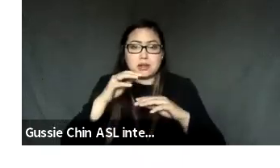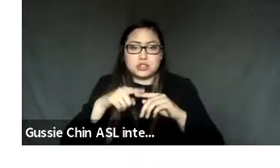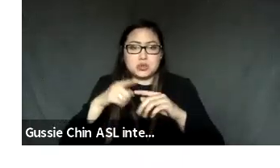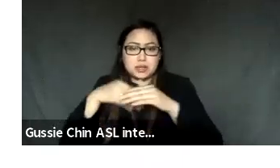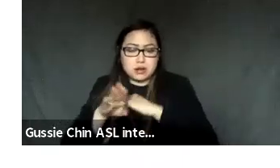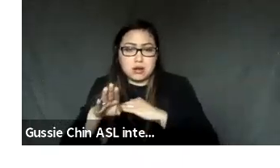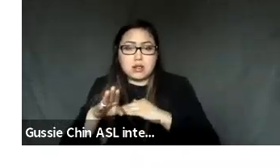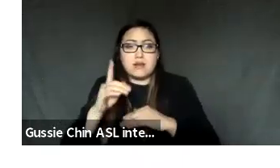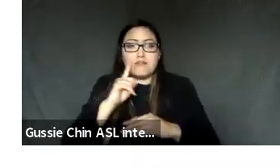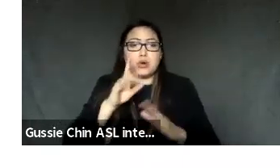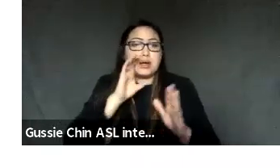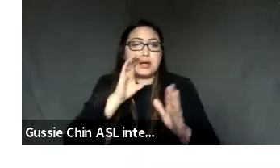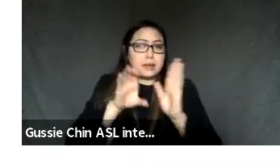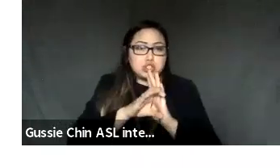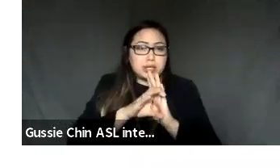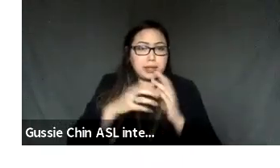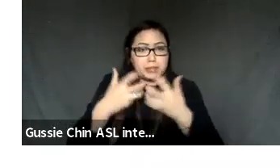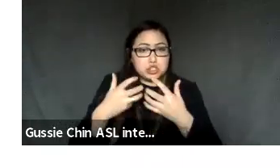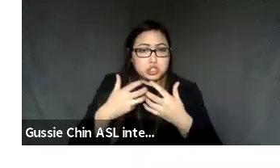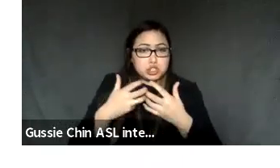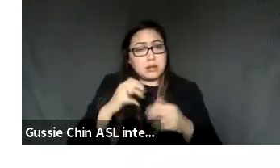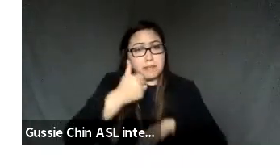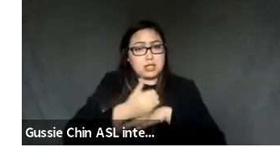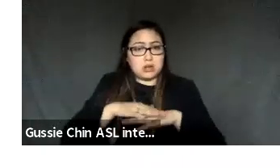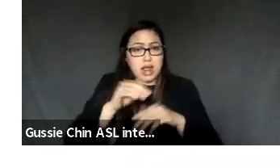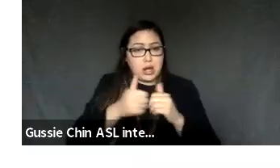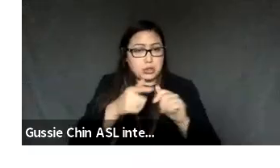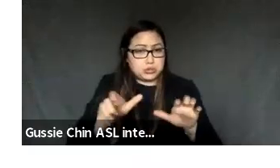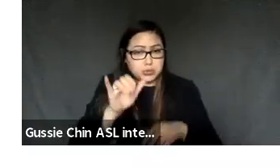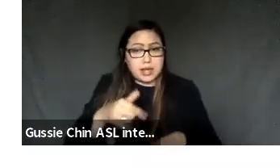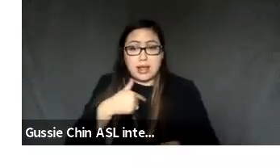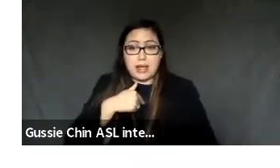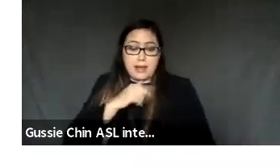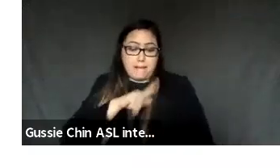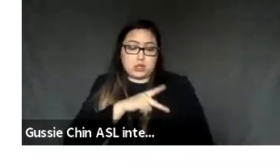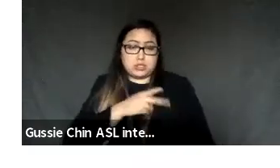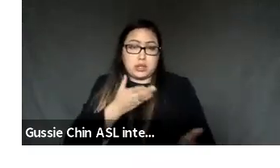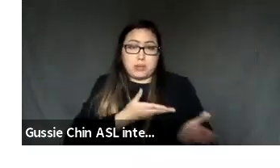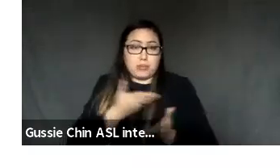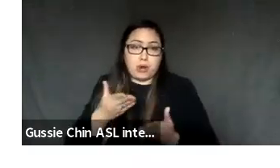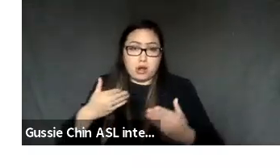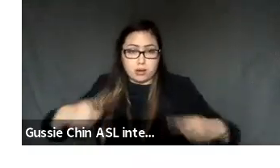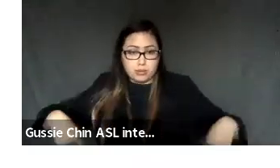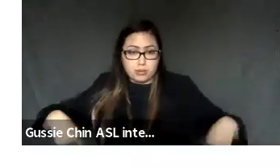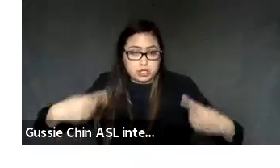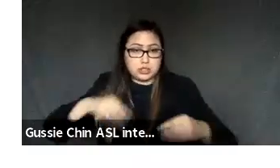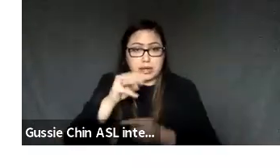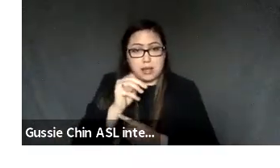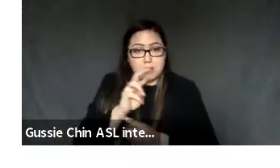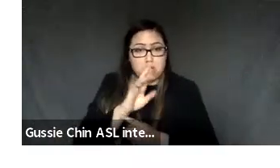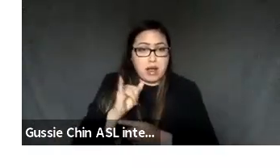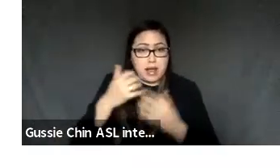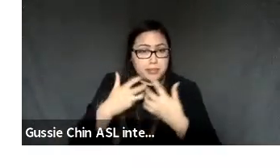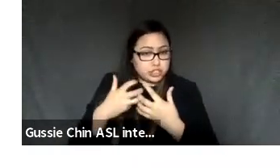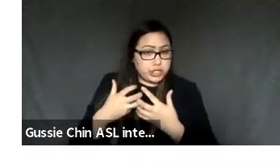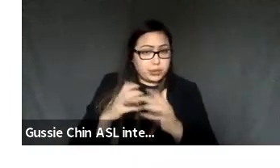for an imaging machine based on how you would do it. I personally have brought a wheelchair into an MR machine room and haven't had